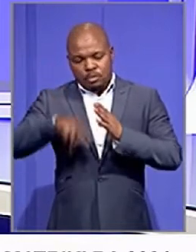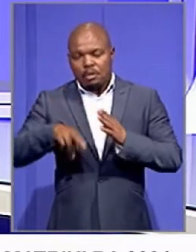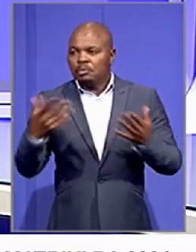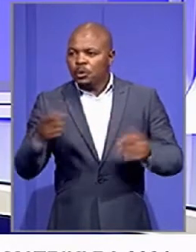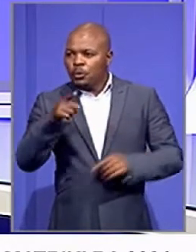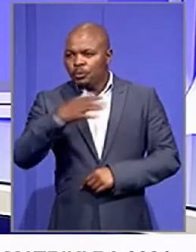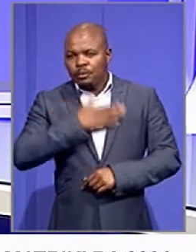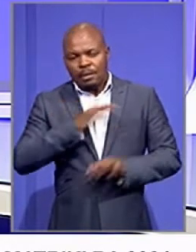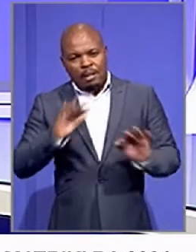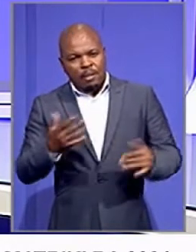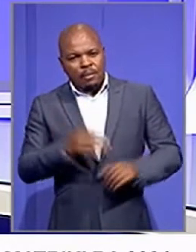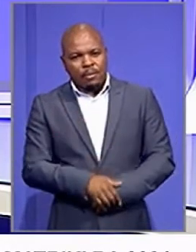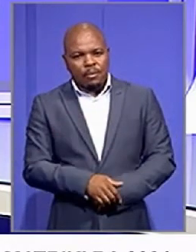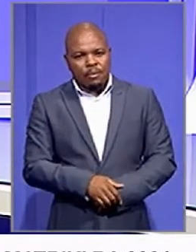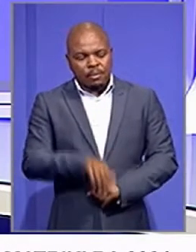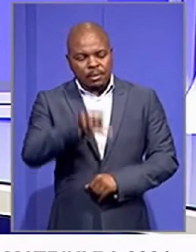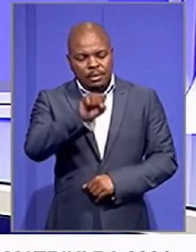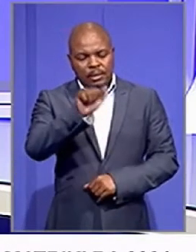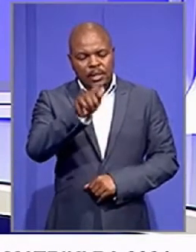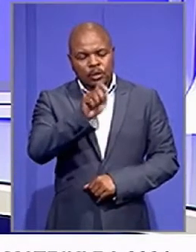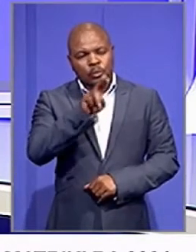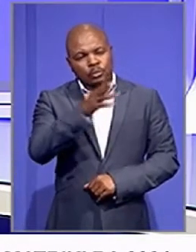tsibogela jang dipholo tseno lo le SATU?